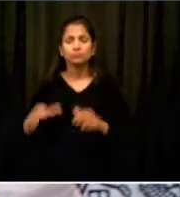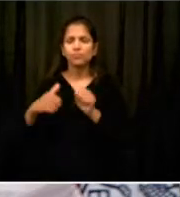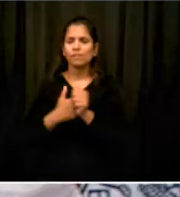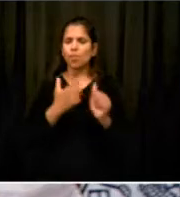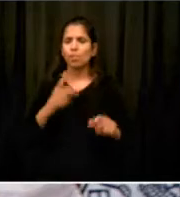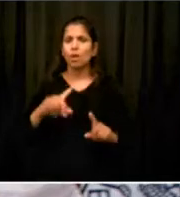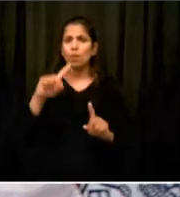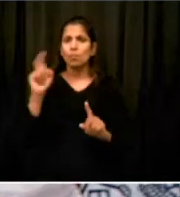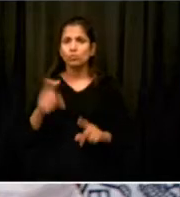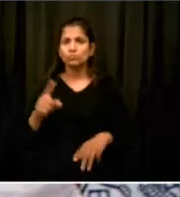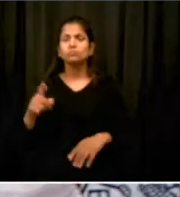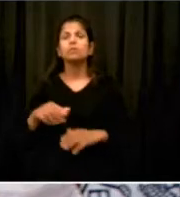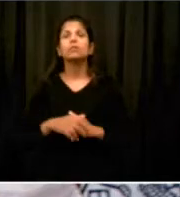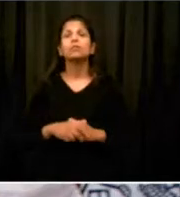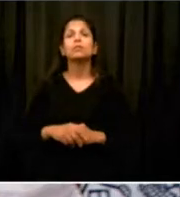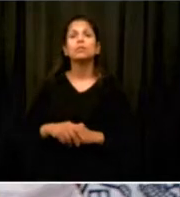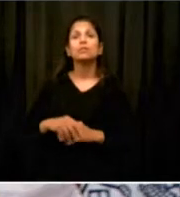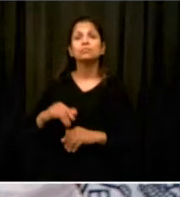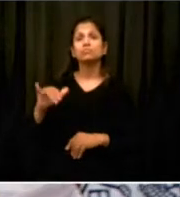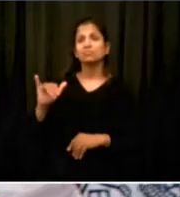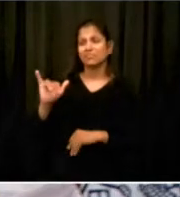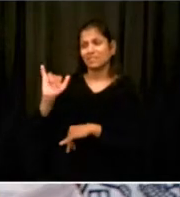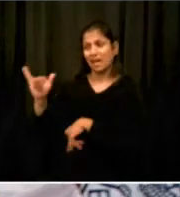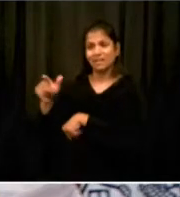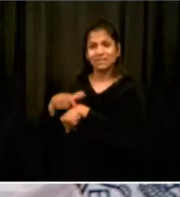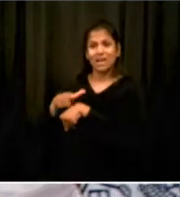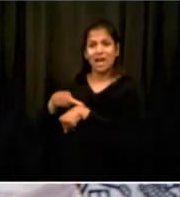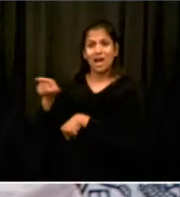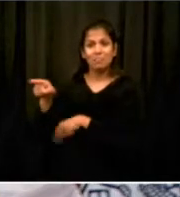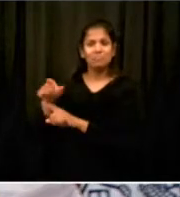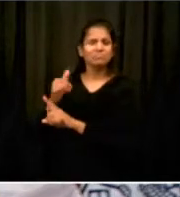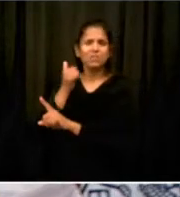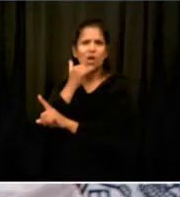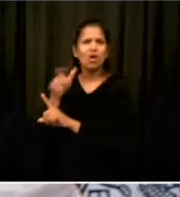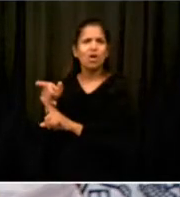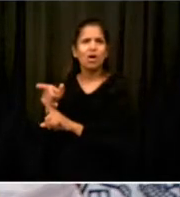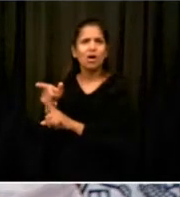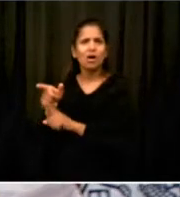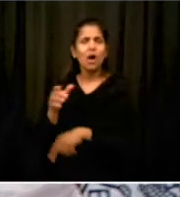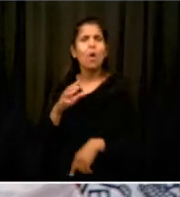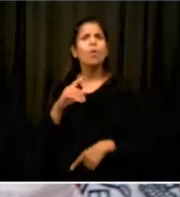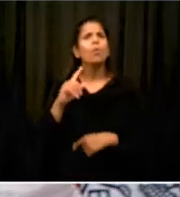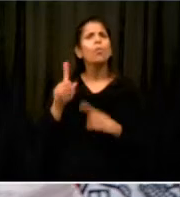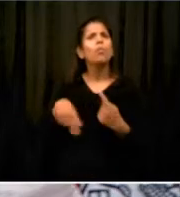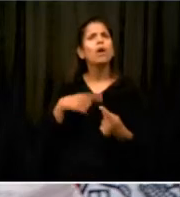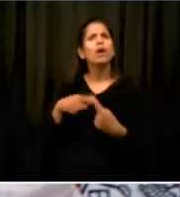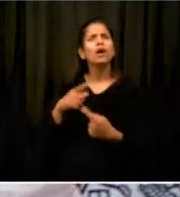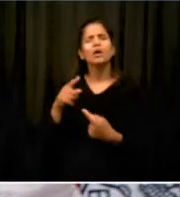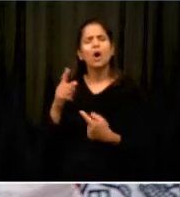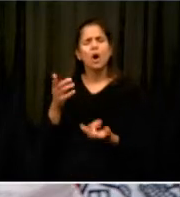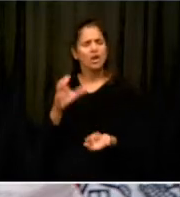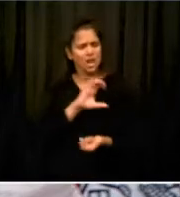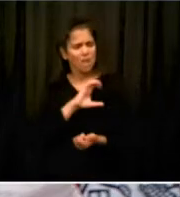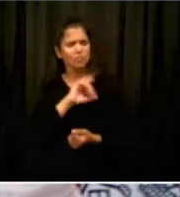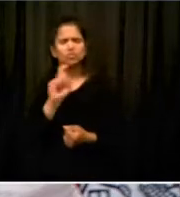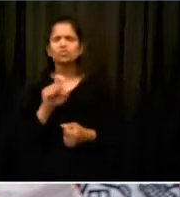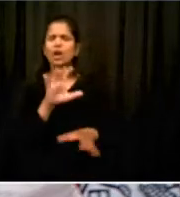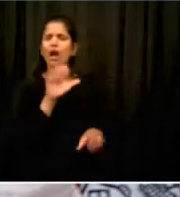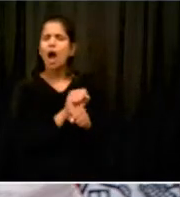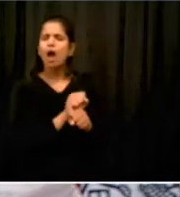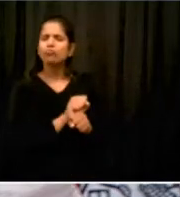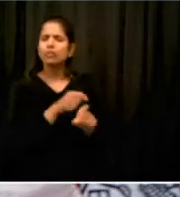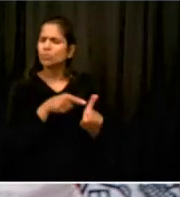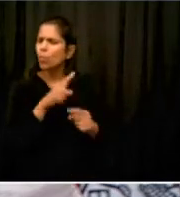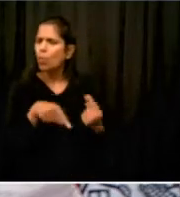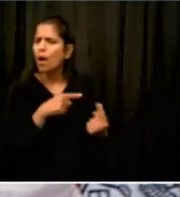say again, it is the responsibility of the police if someone's committed an offense, and that's the warrant squad whose job is to follow